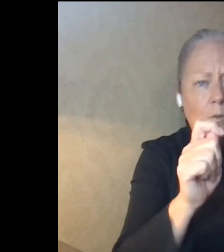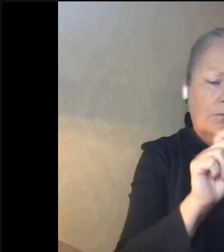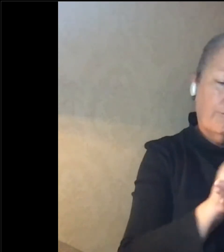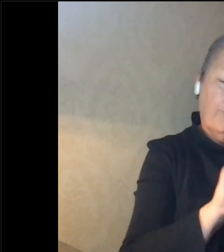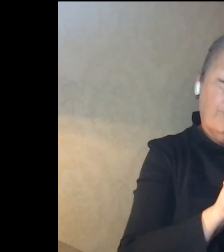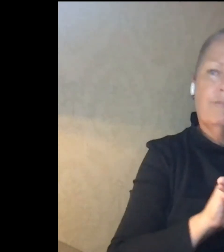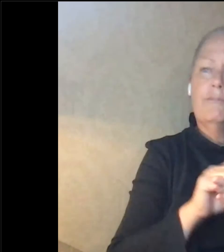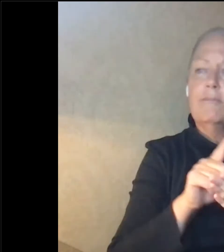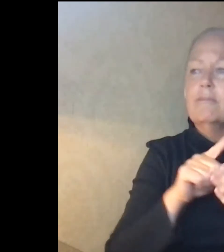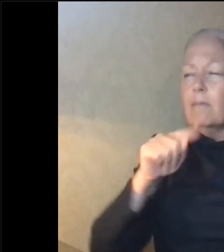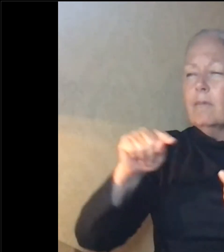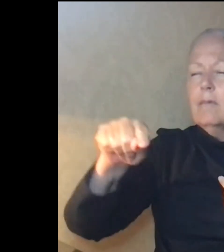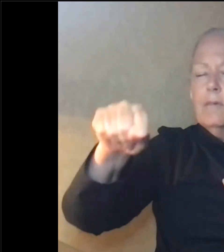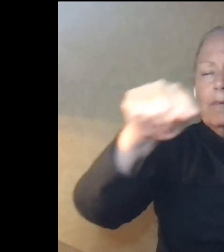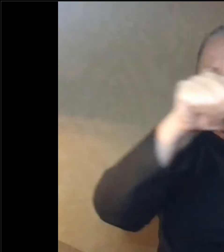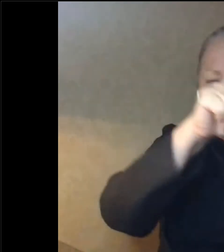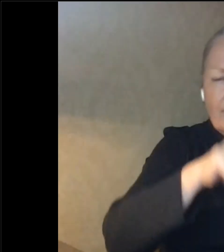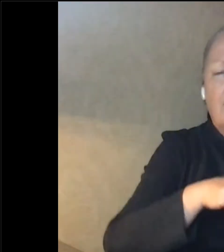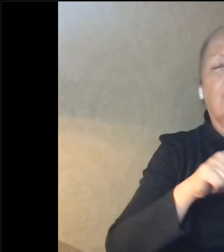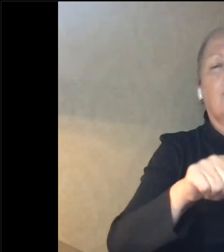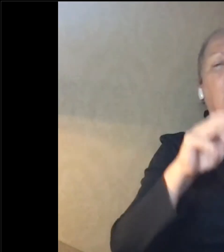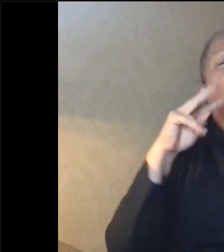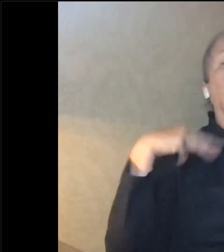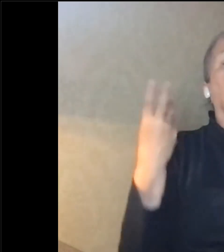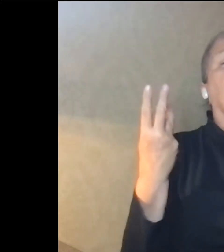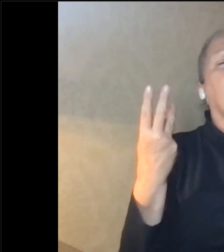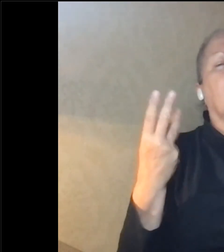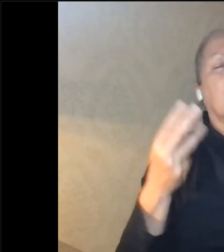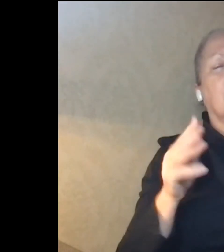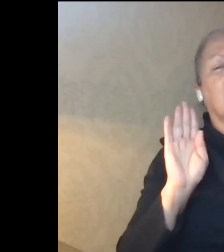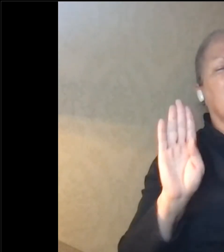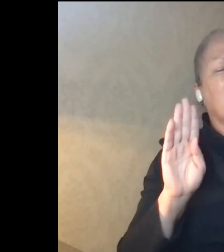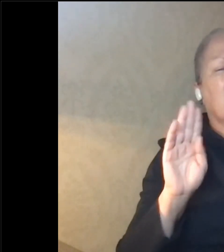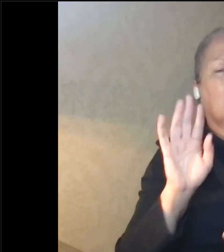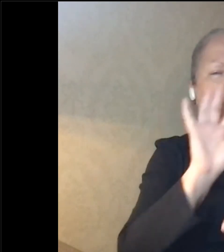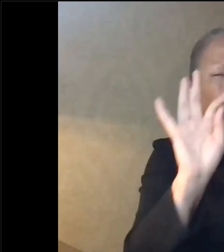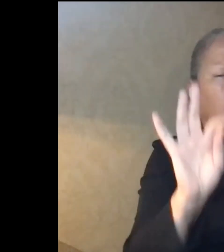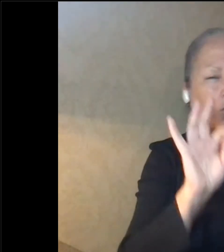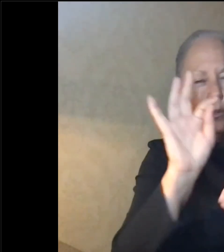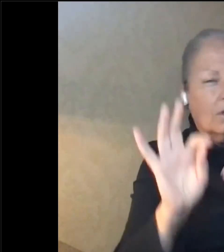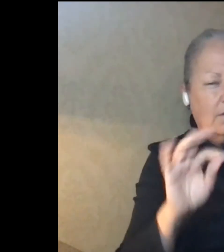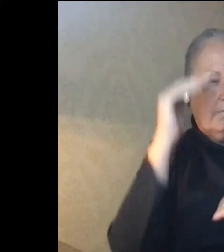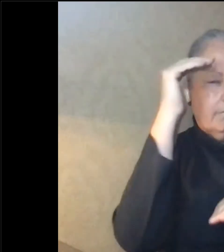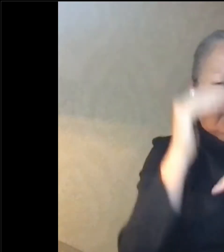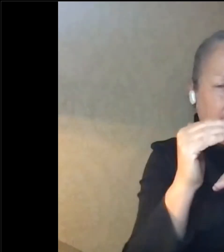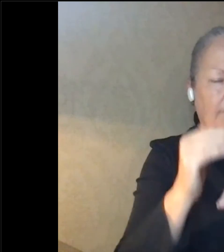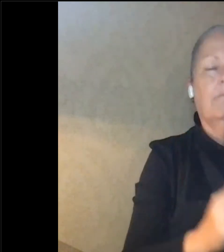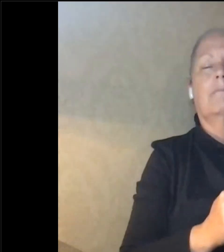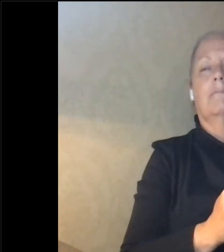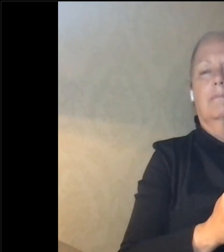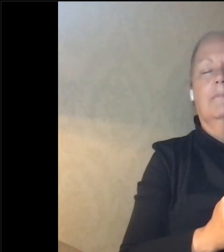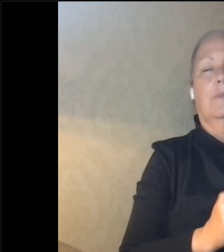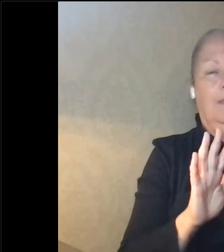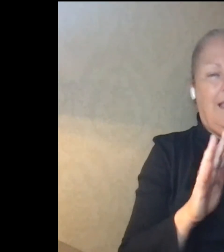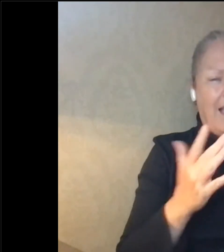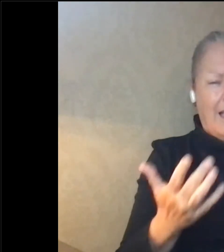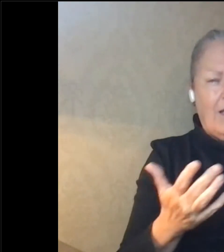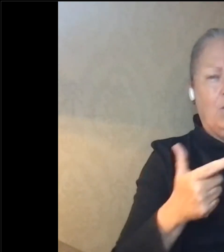to Washington question. So how can we reach on the rehabilitative services? This